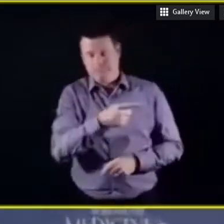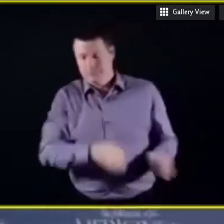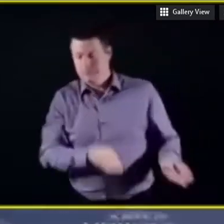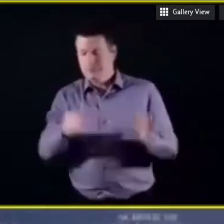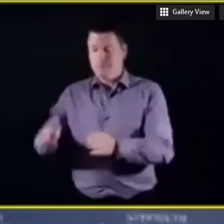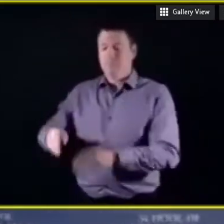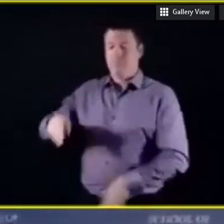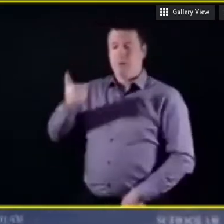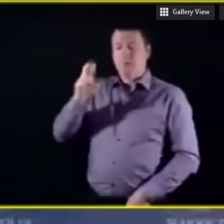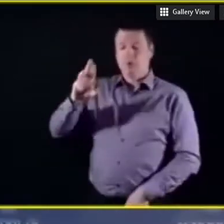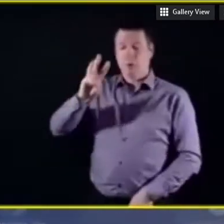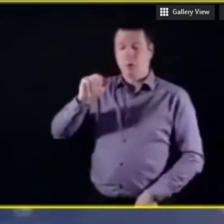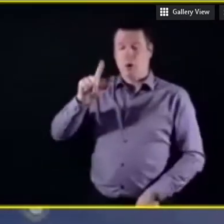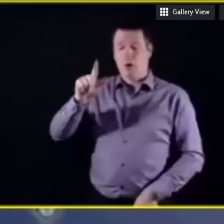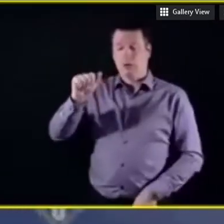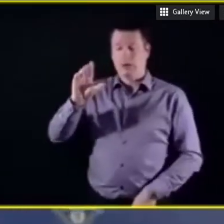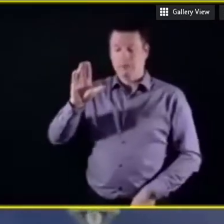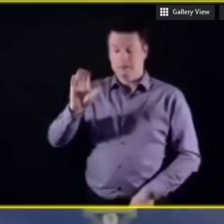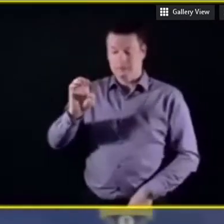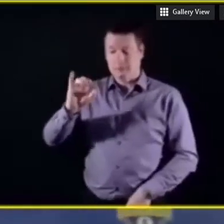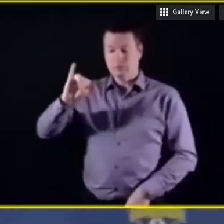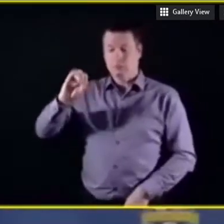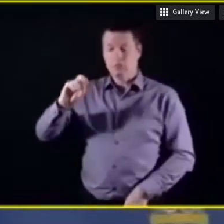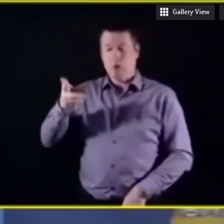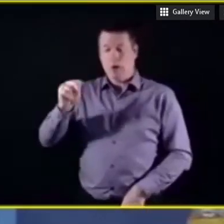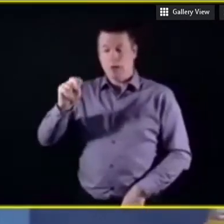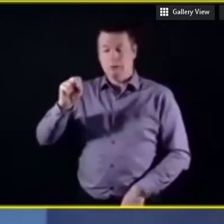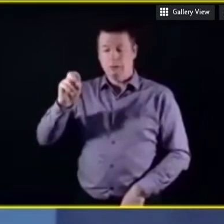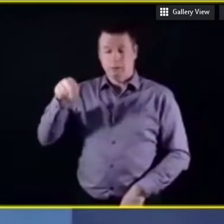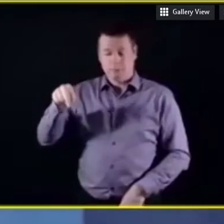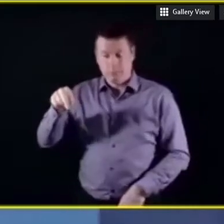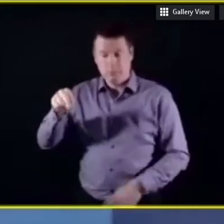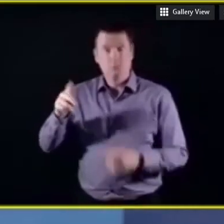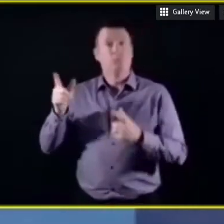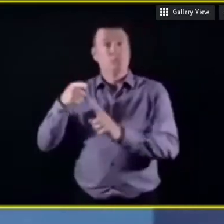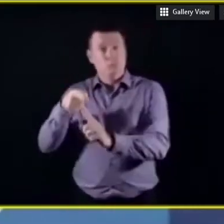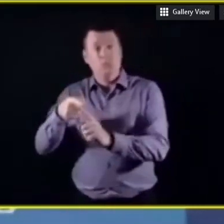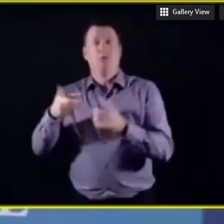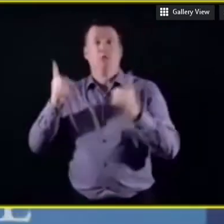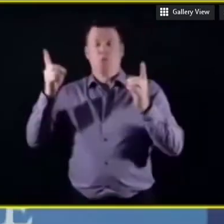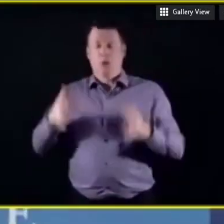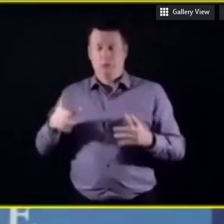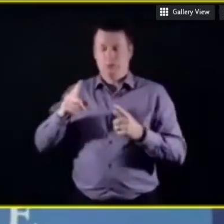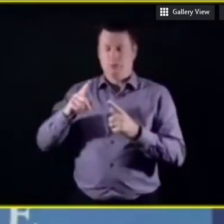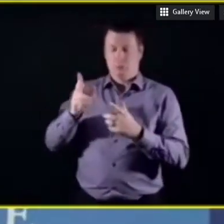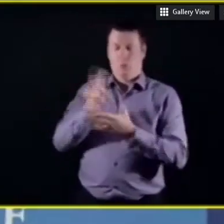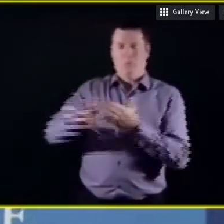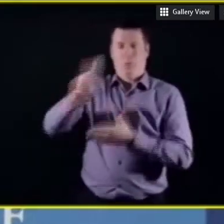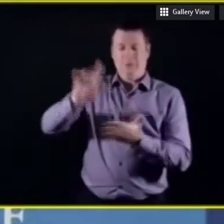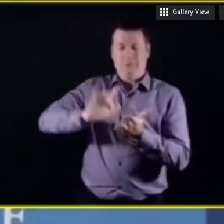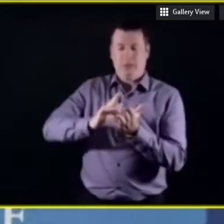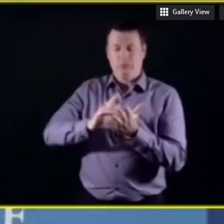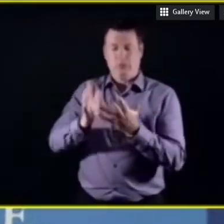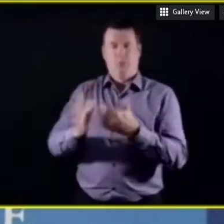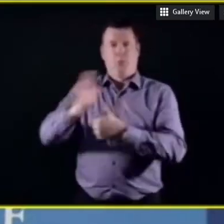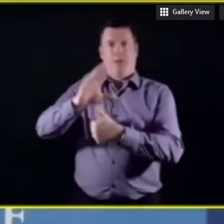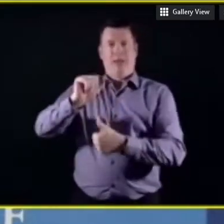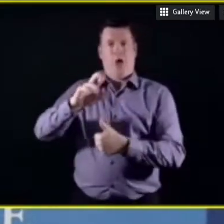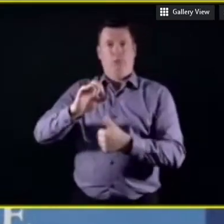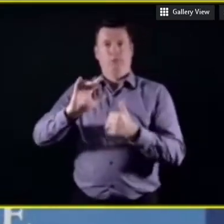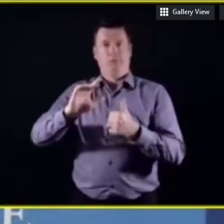that patients and families know they're safe coming to our facilities. The primary care network has